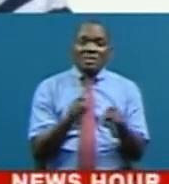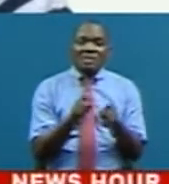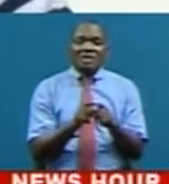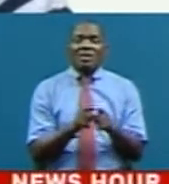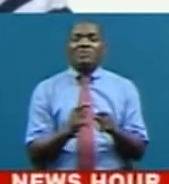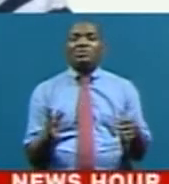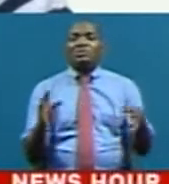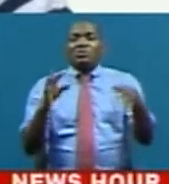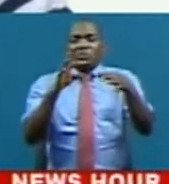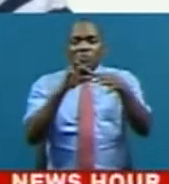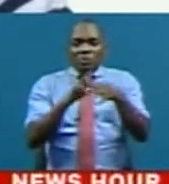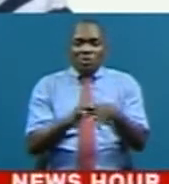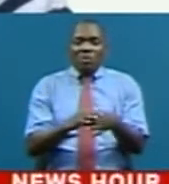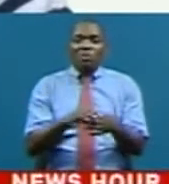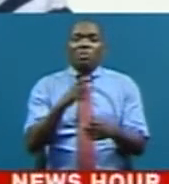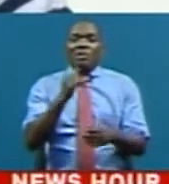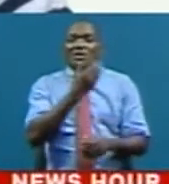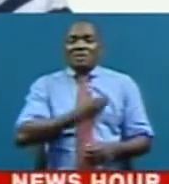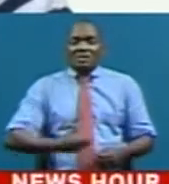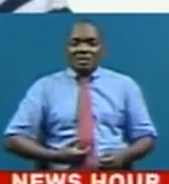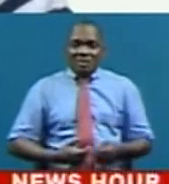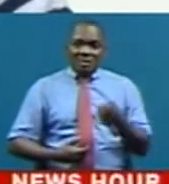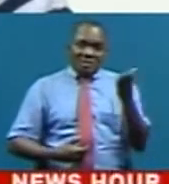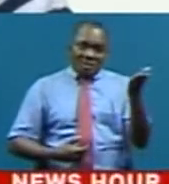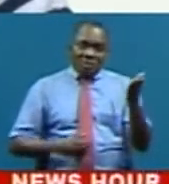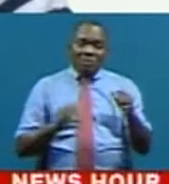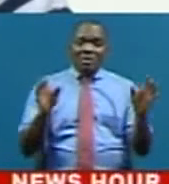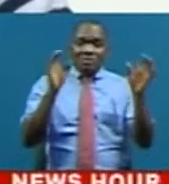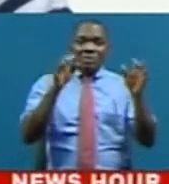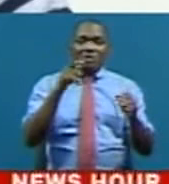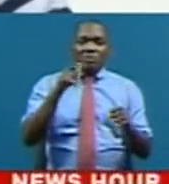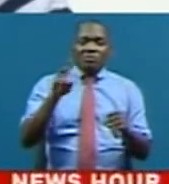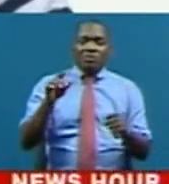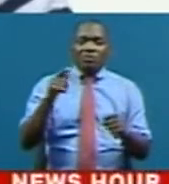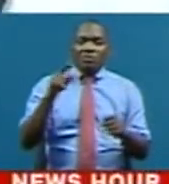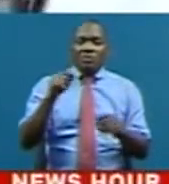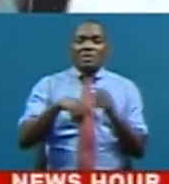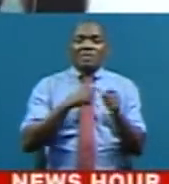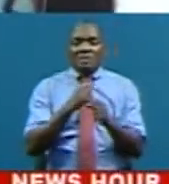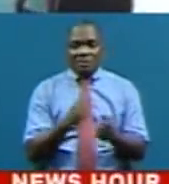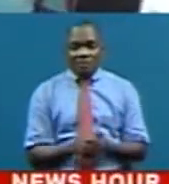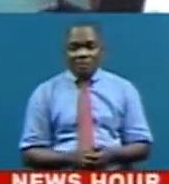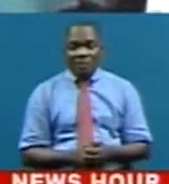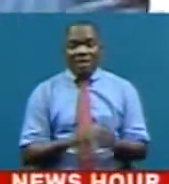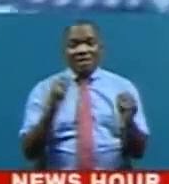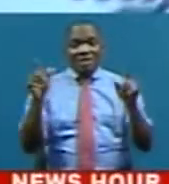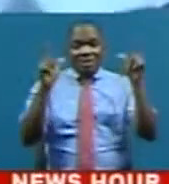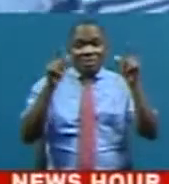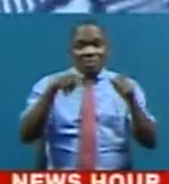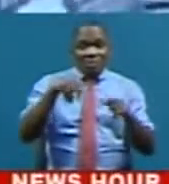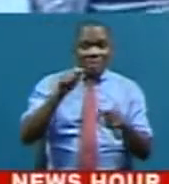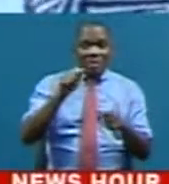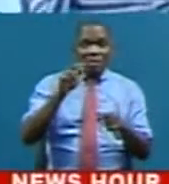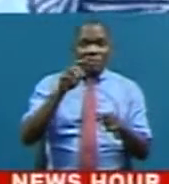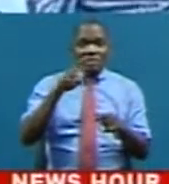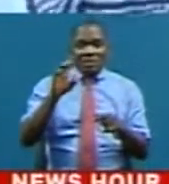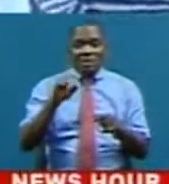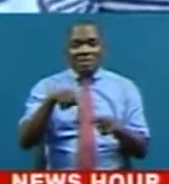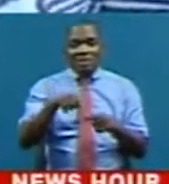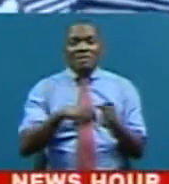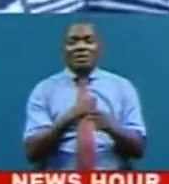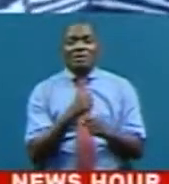reality, and in joining the Venerable Otunfo Osei II in celebrating his 20th anniversary. The launch of the